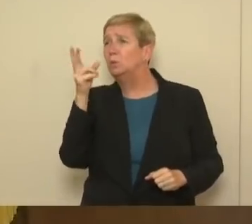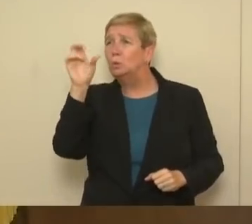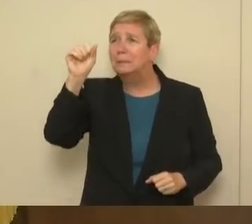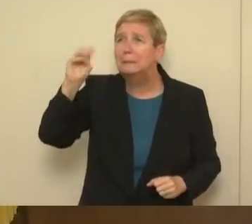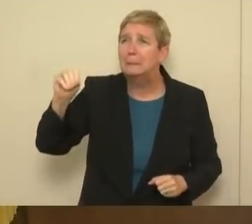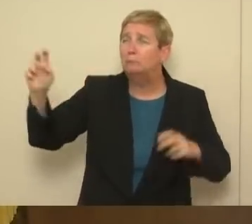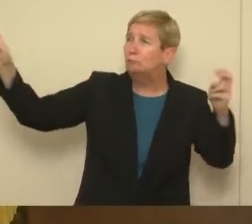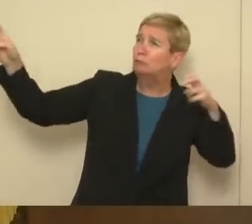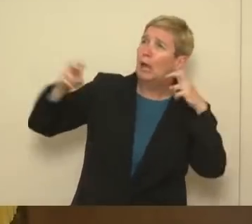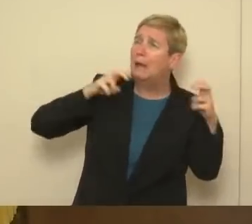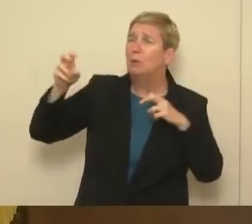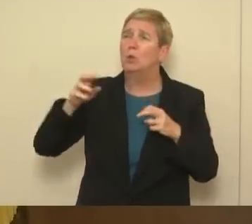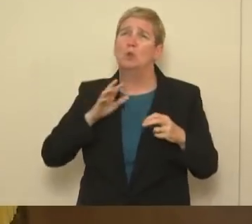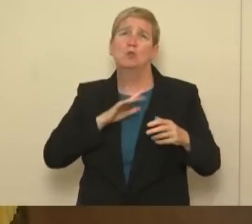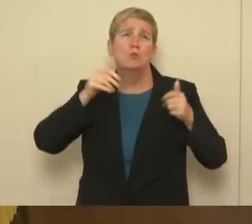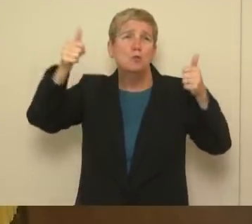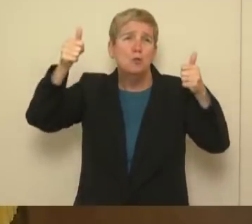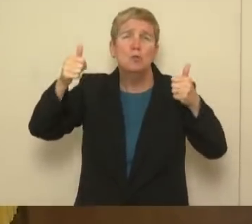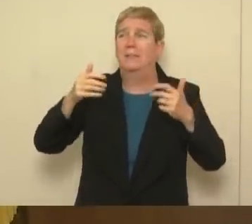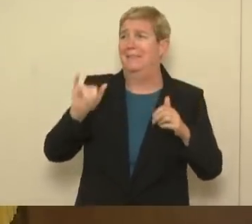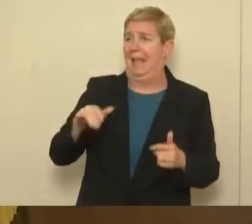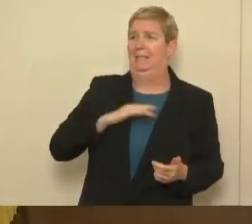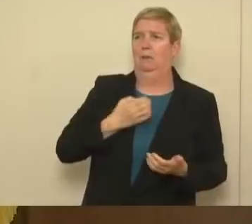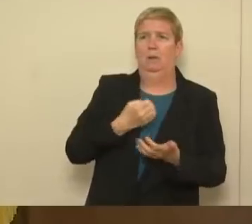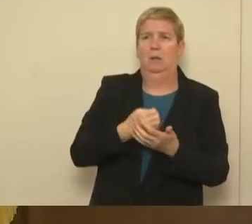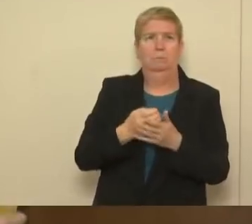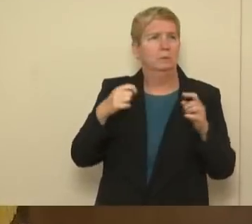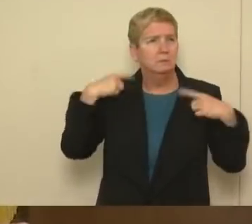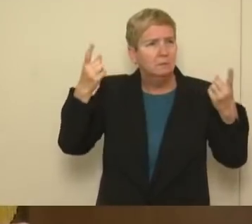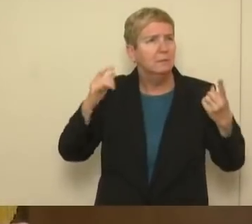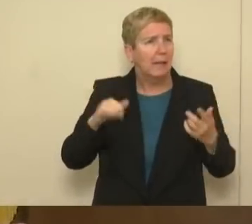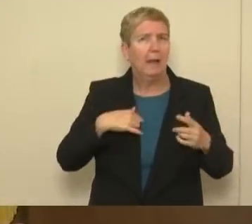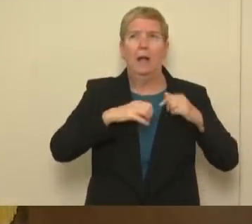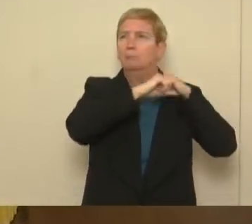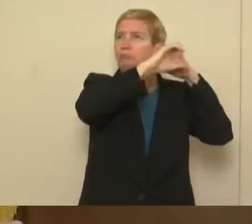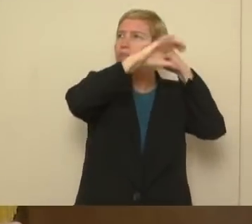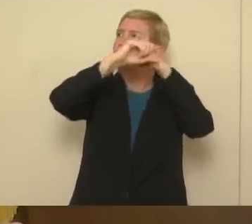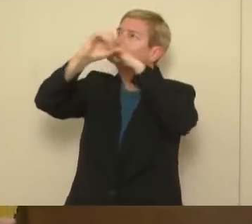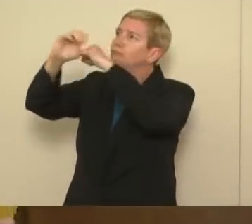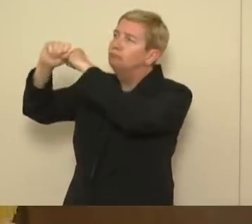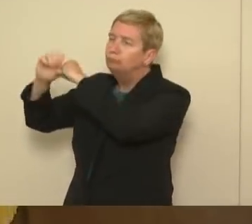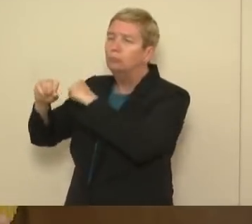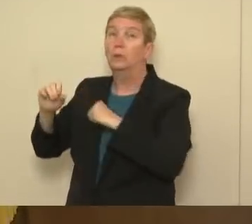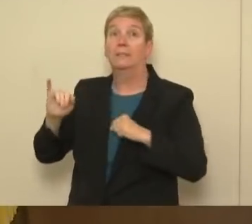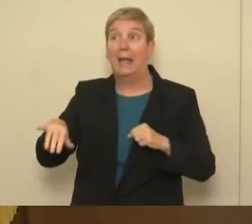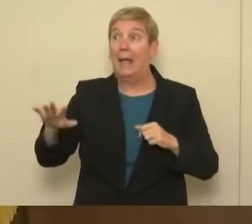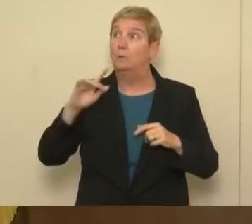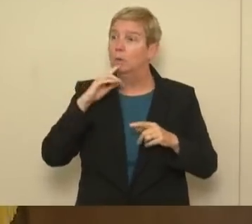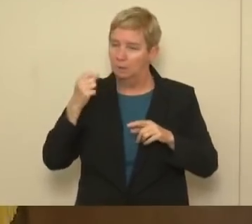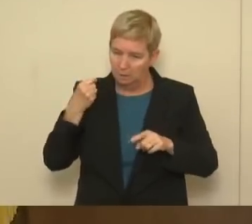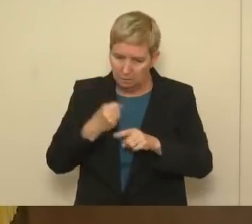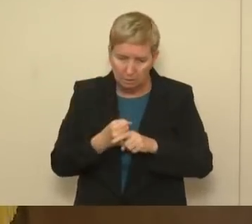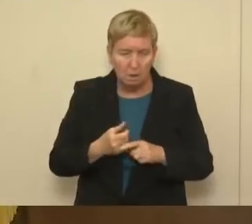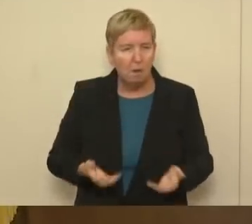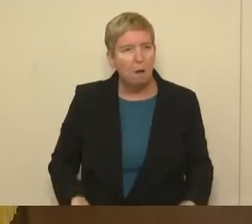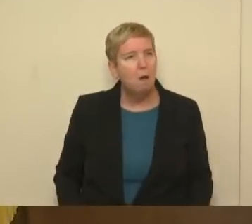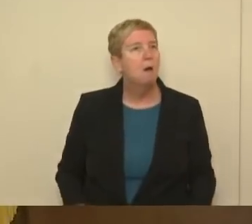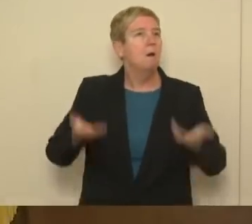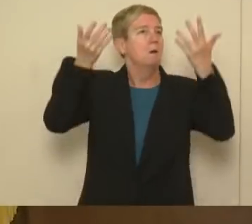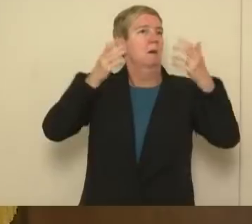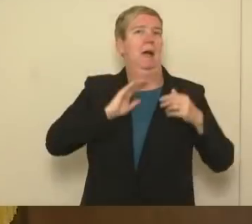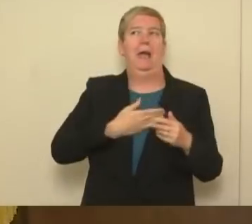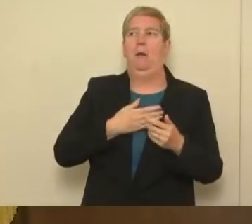have immeasurable almost. I mean, it's huge impact on our local economies. And when I